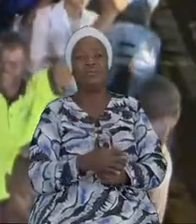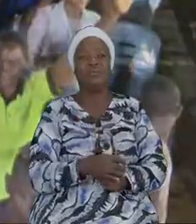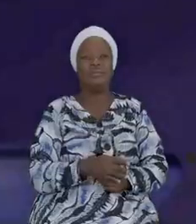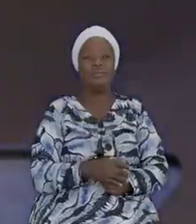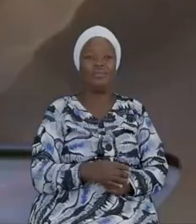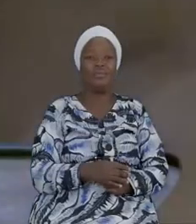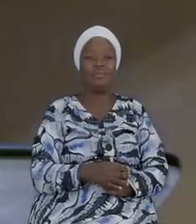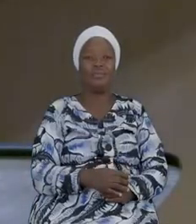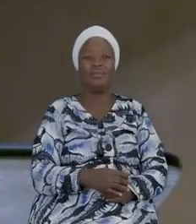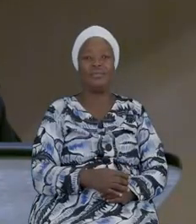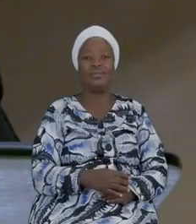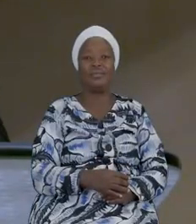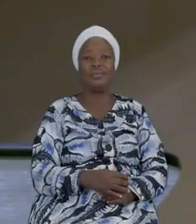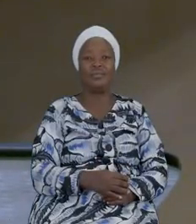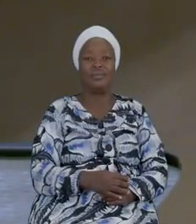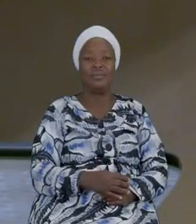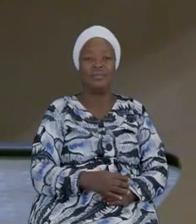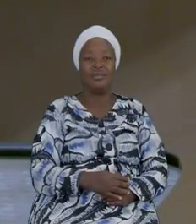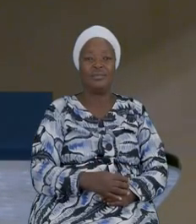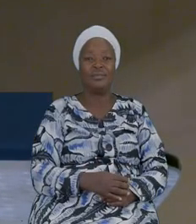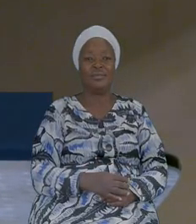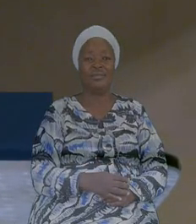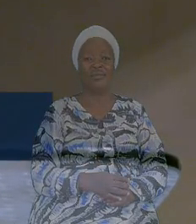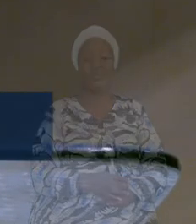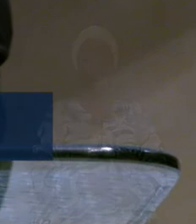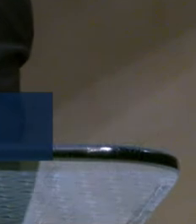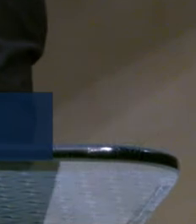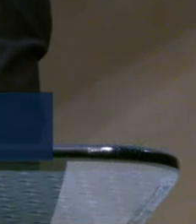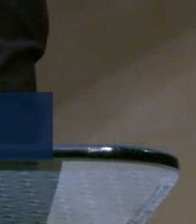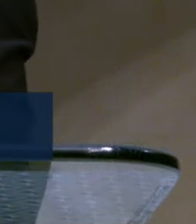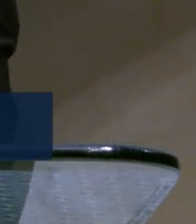You have heard the final amen from the man of God.